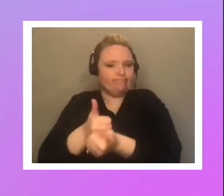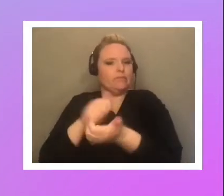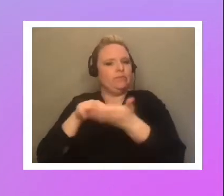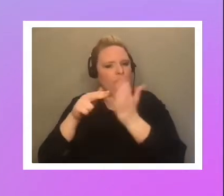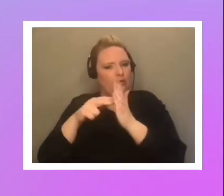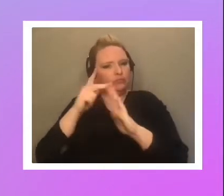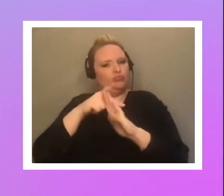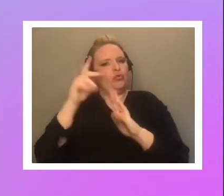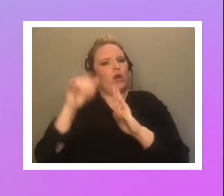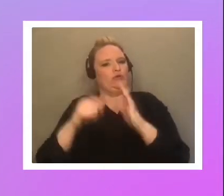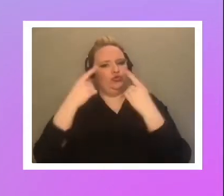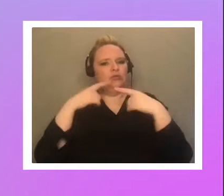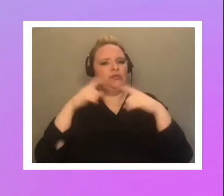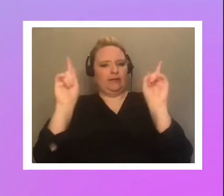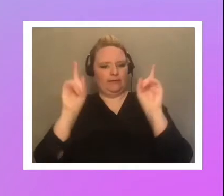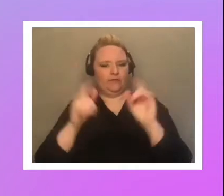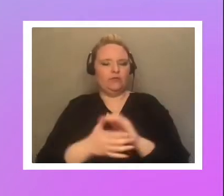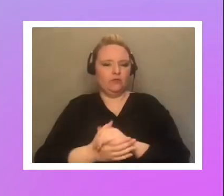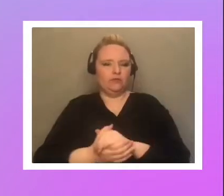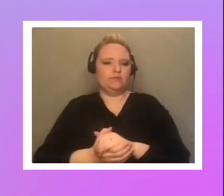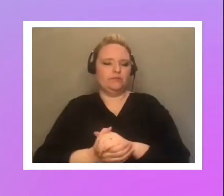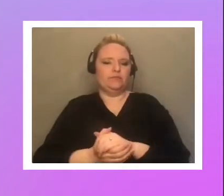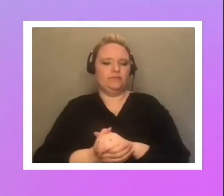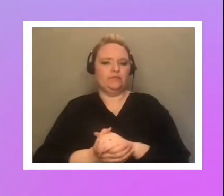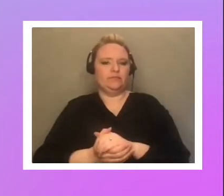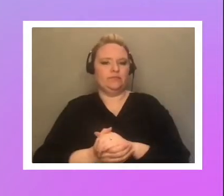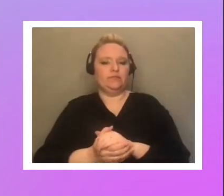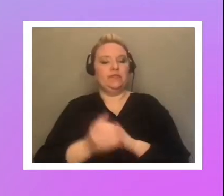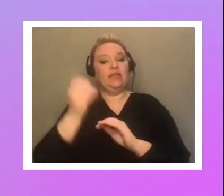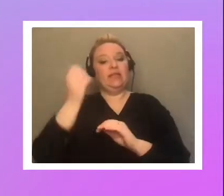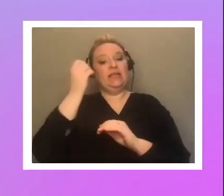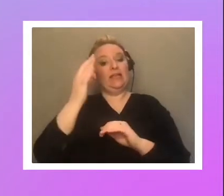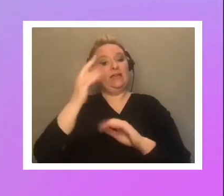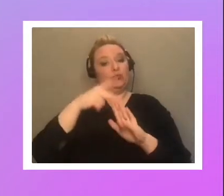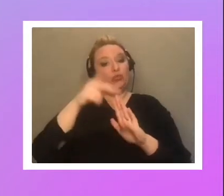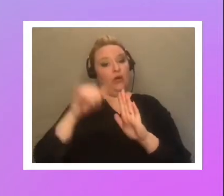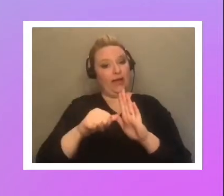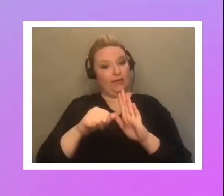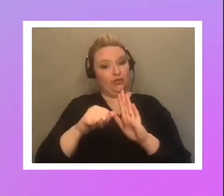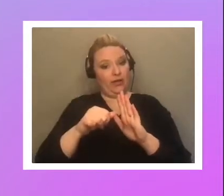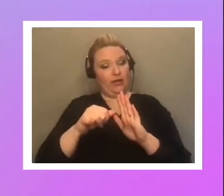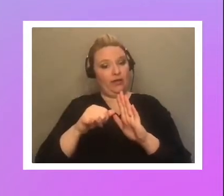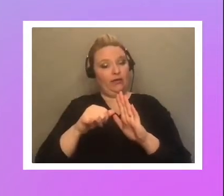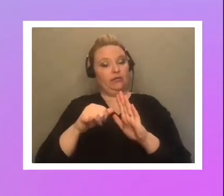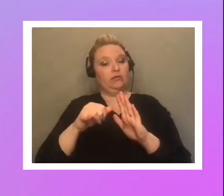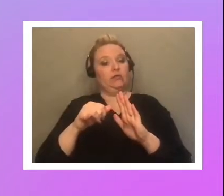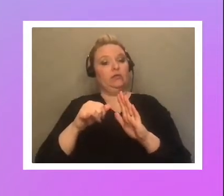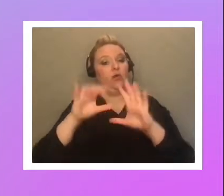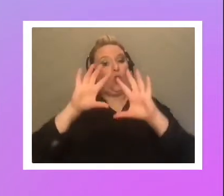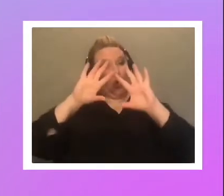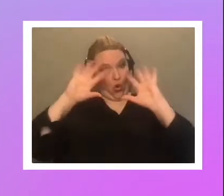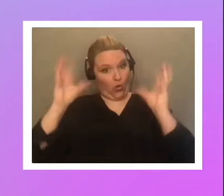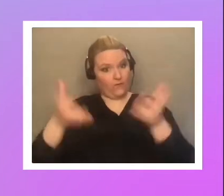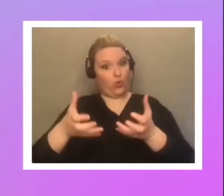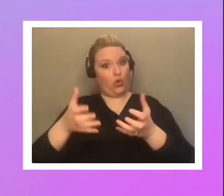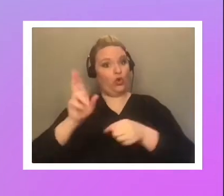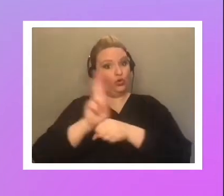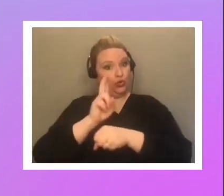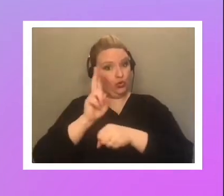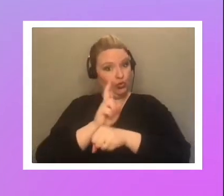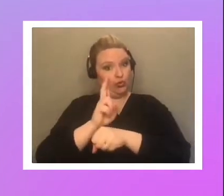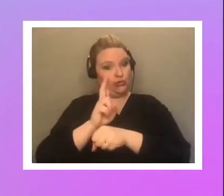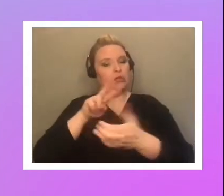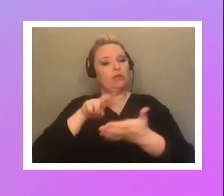can succeed. And if your project is used globally, make sure that